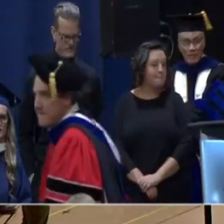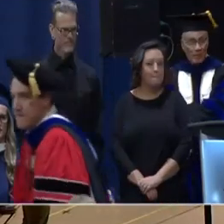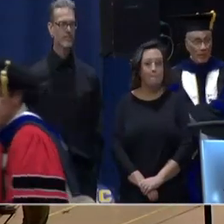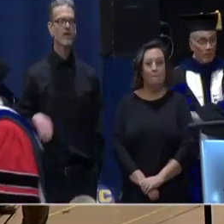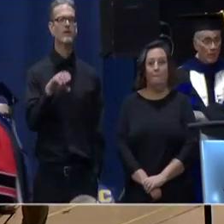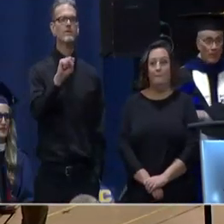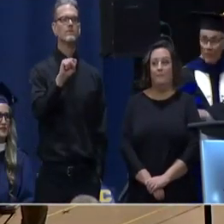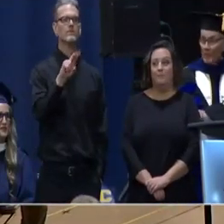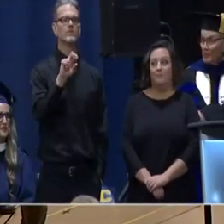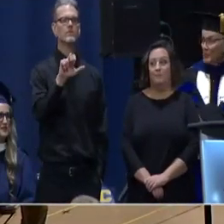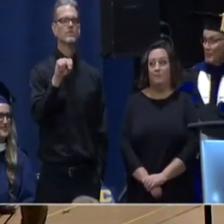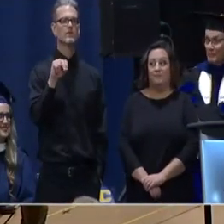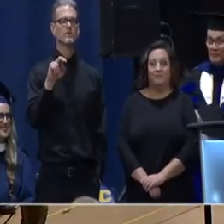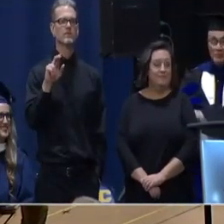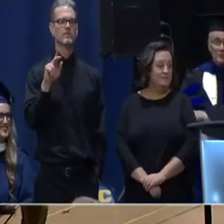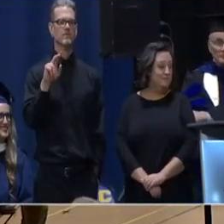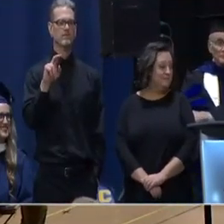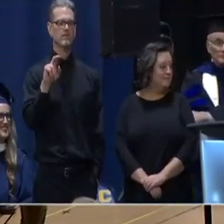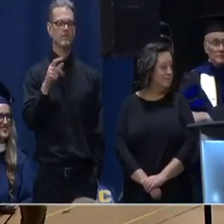Susan Knuckle.